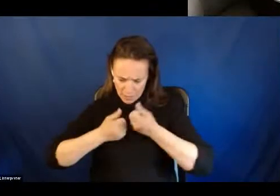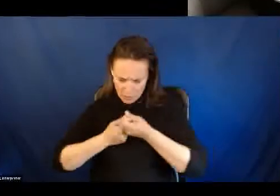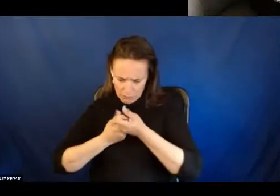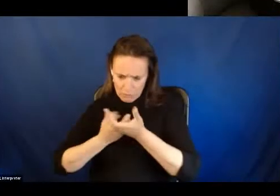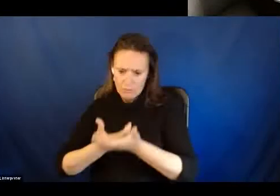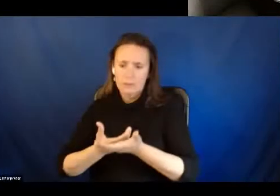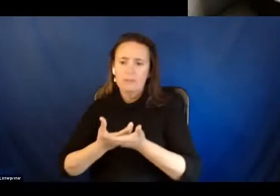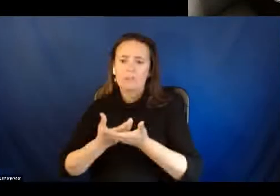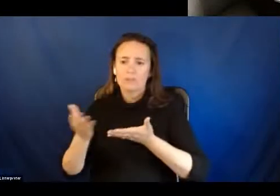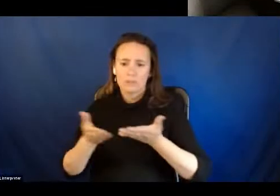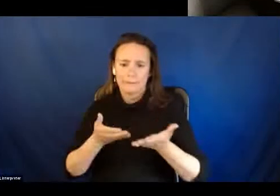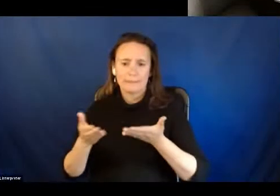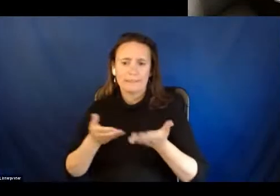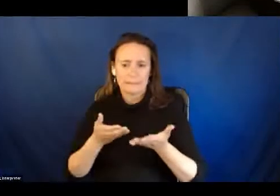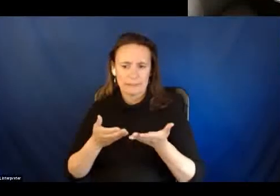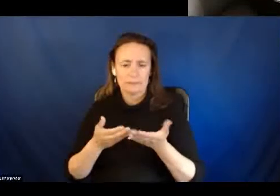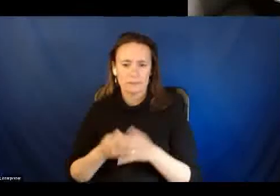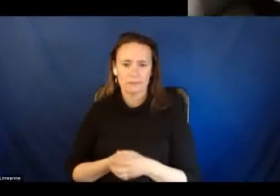services.